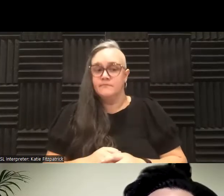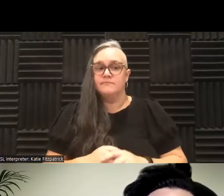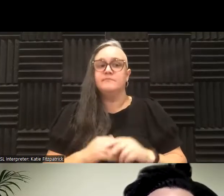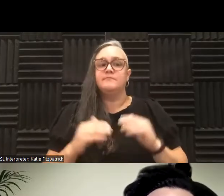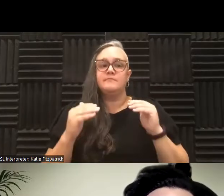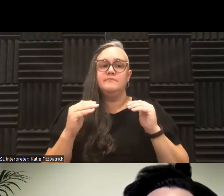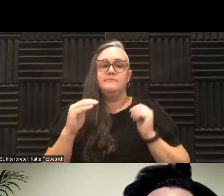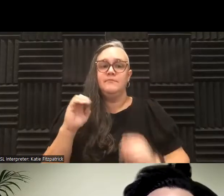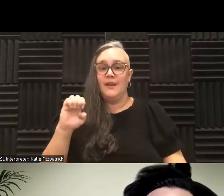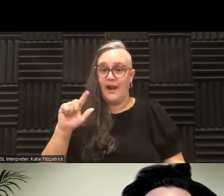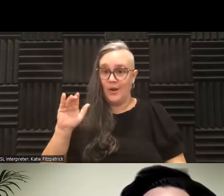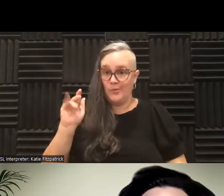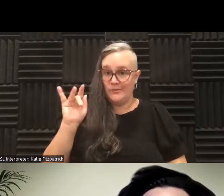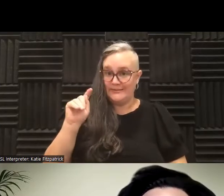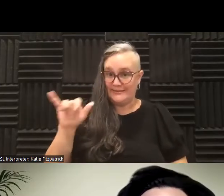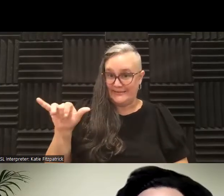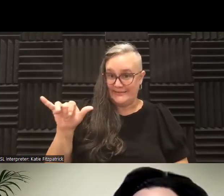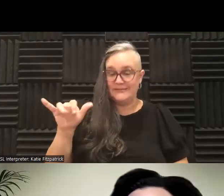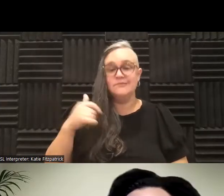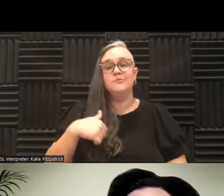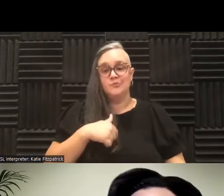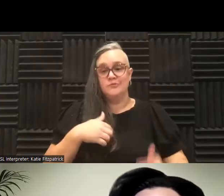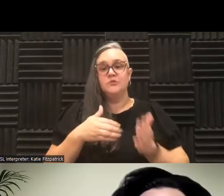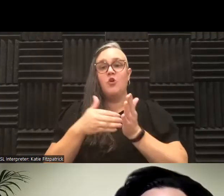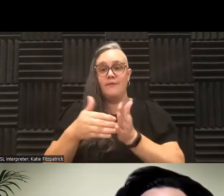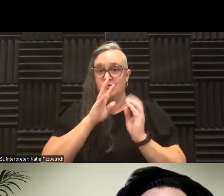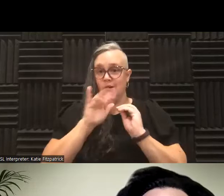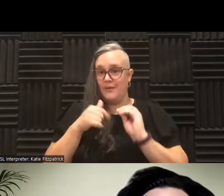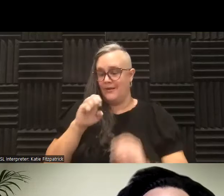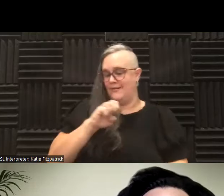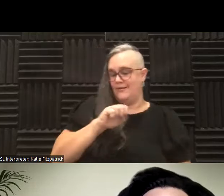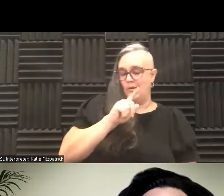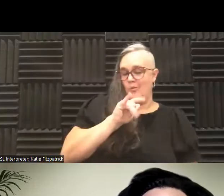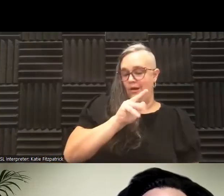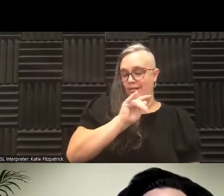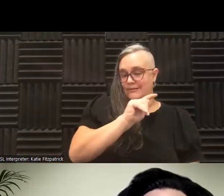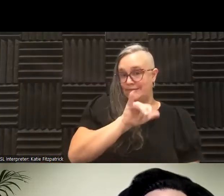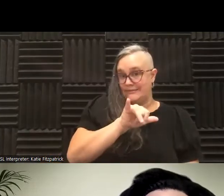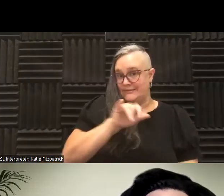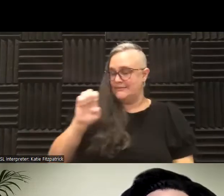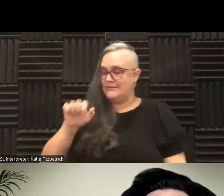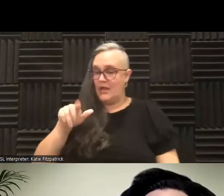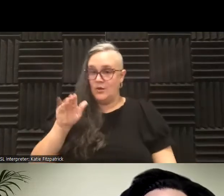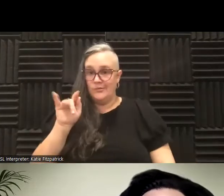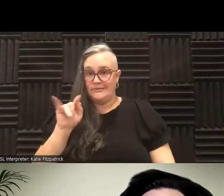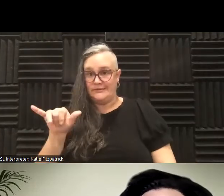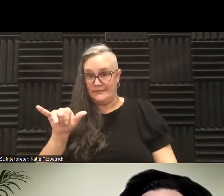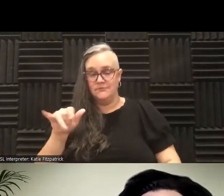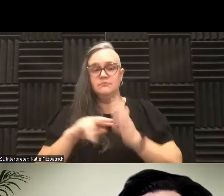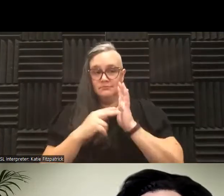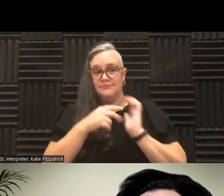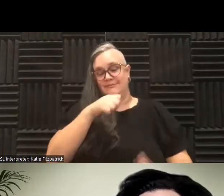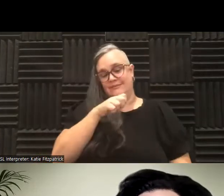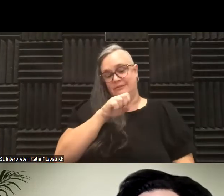equity, we often talk about equality and equity. So equality is everyone